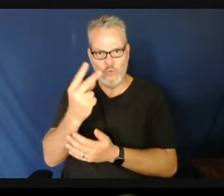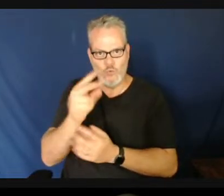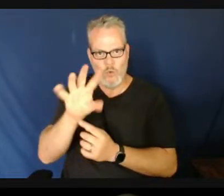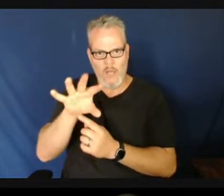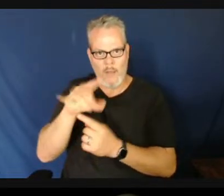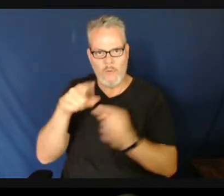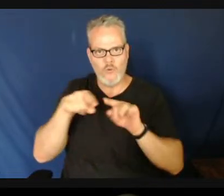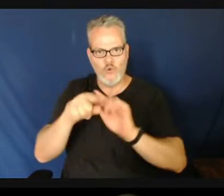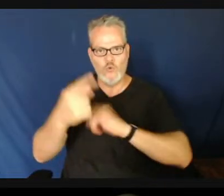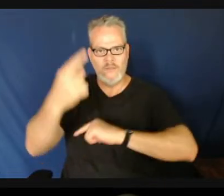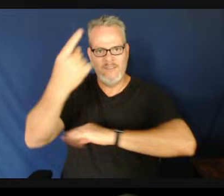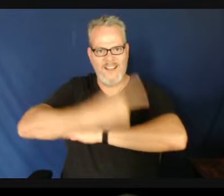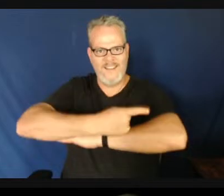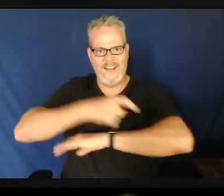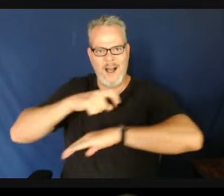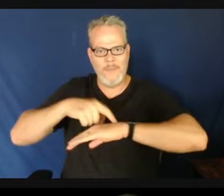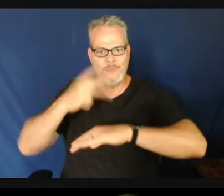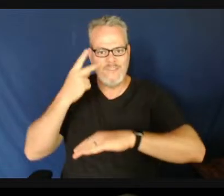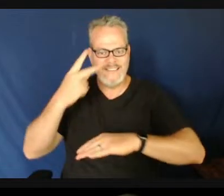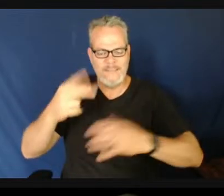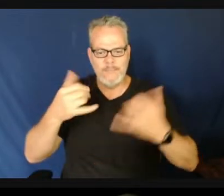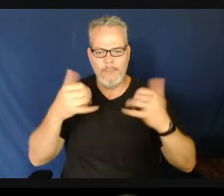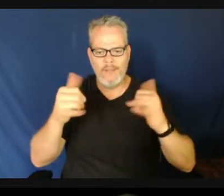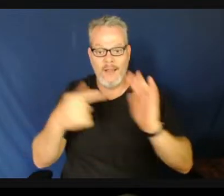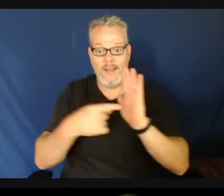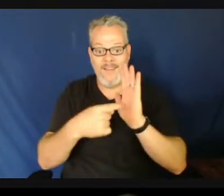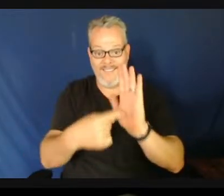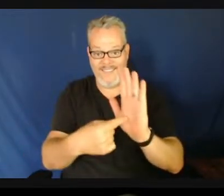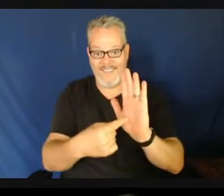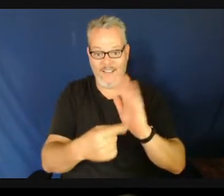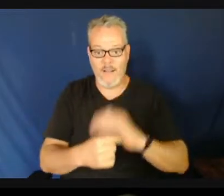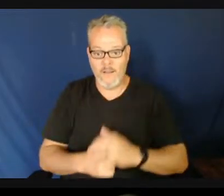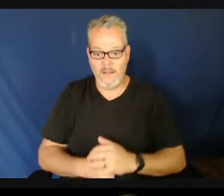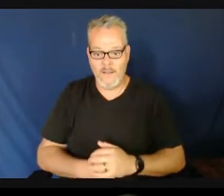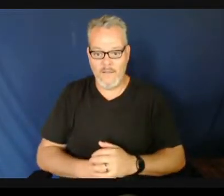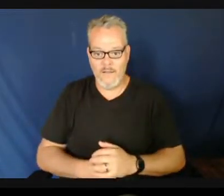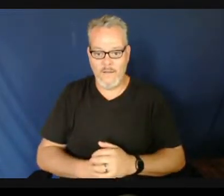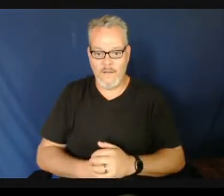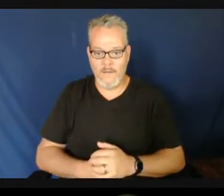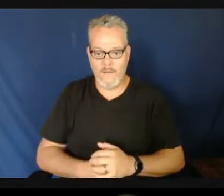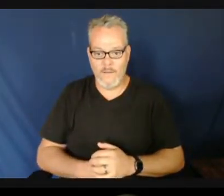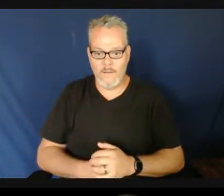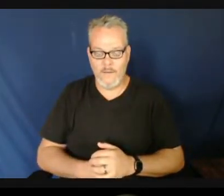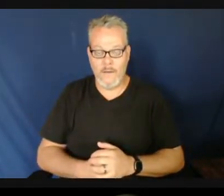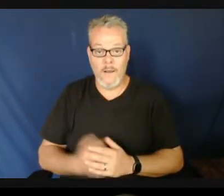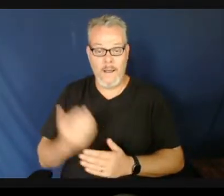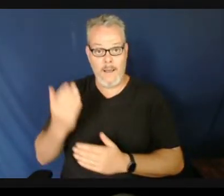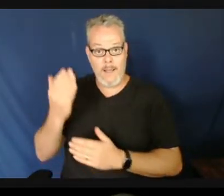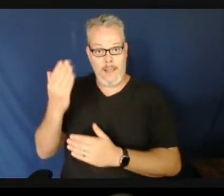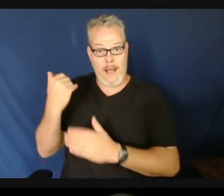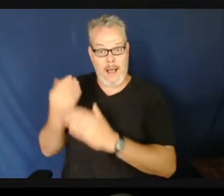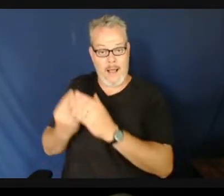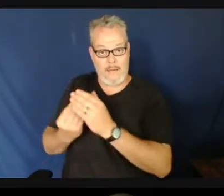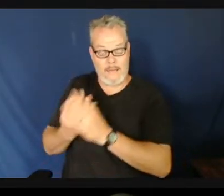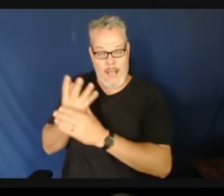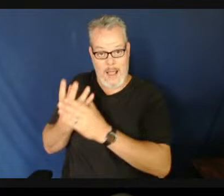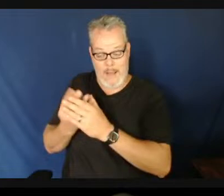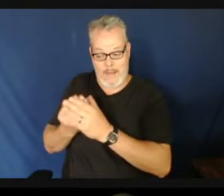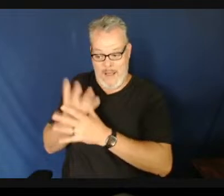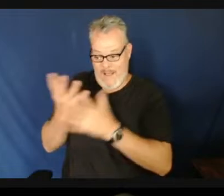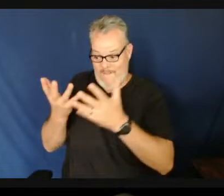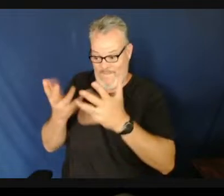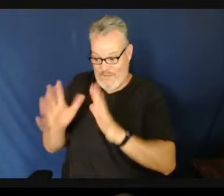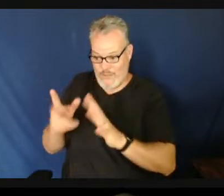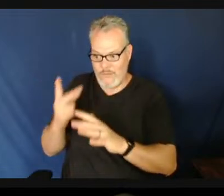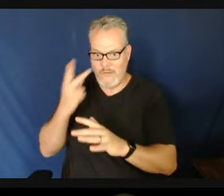let's play this for you guys. You can see that even immediately after the last episode, there's been a lot of gas coming out of these vents,